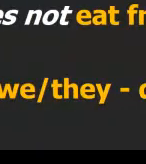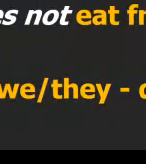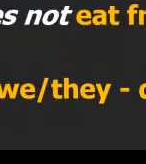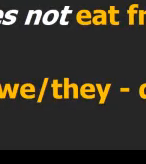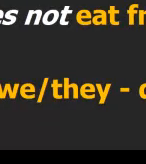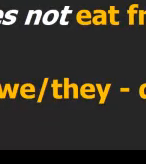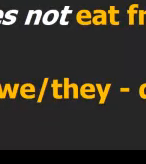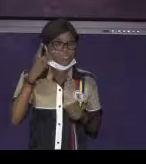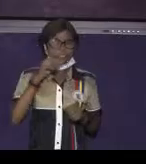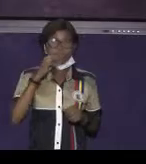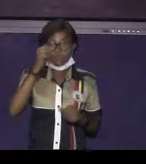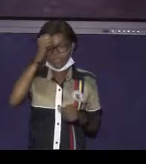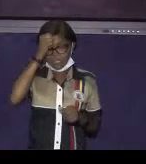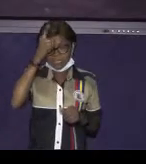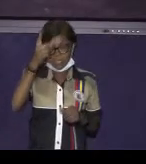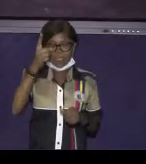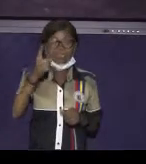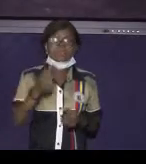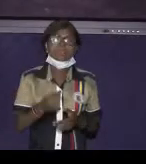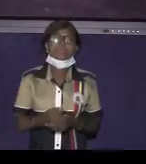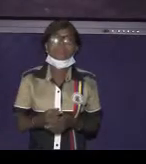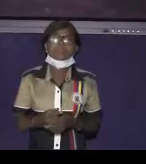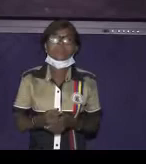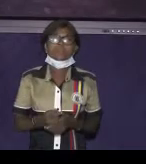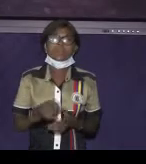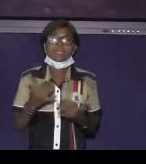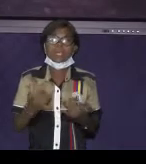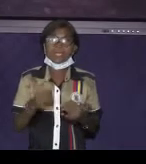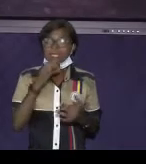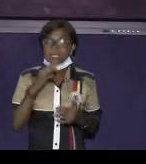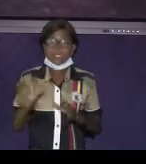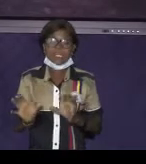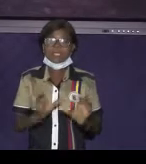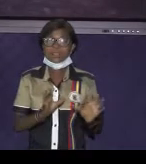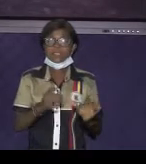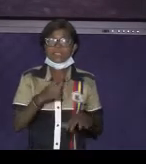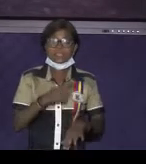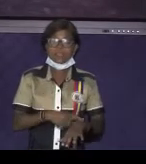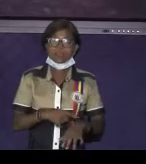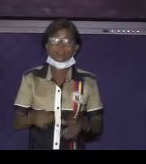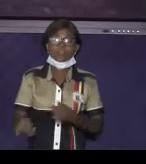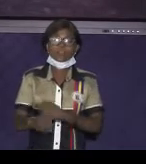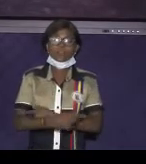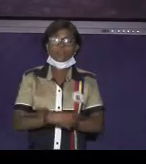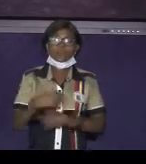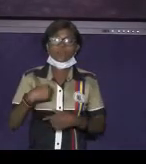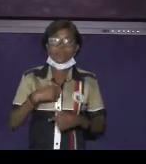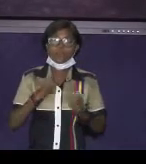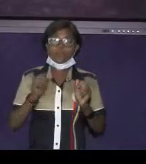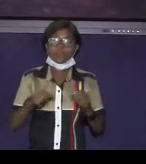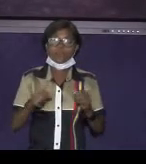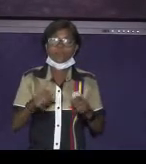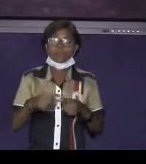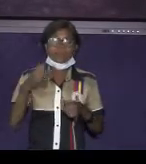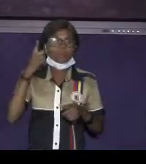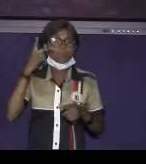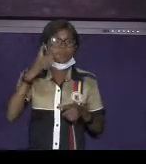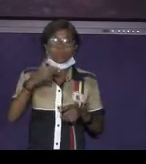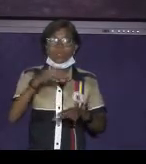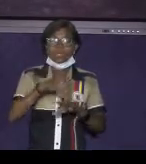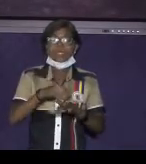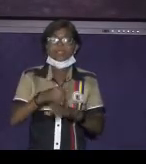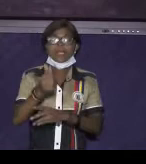are smart. So it's activity time. Today we've been able to look at affirmative